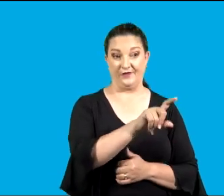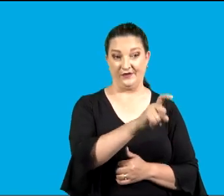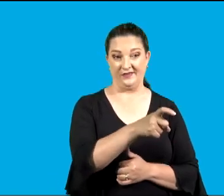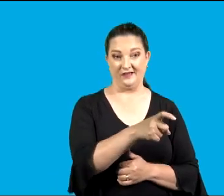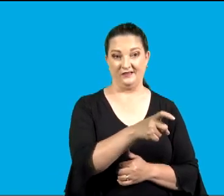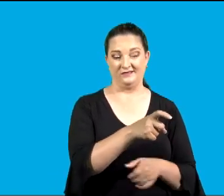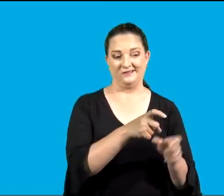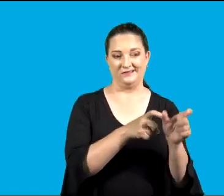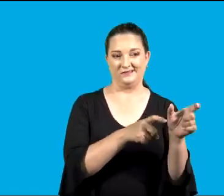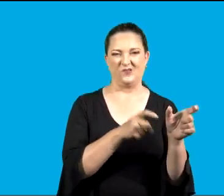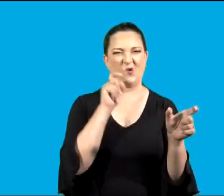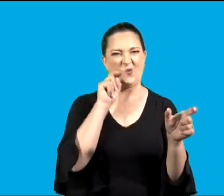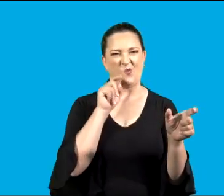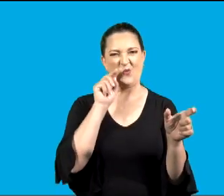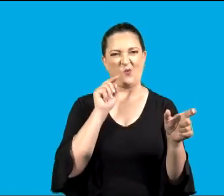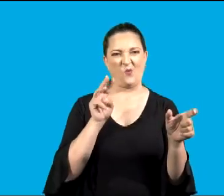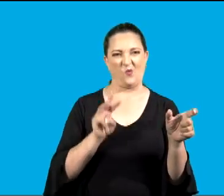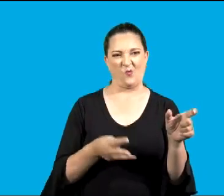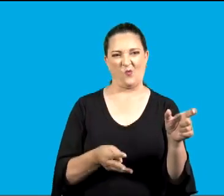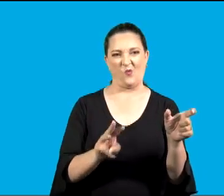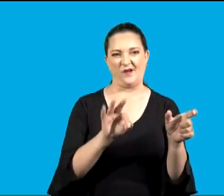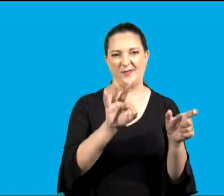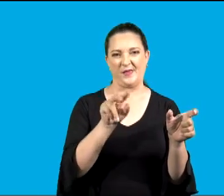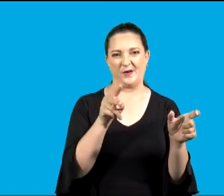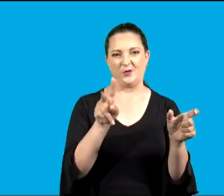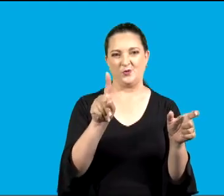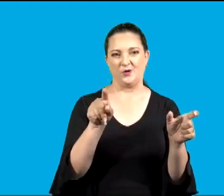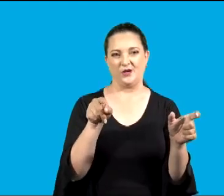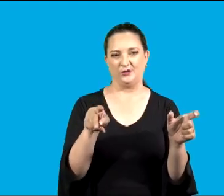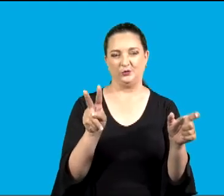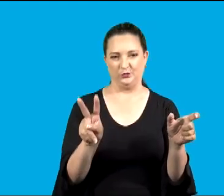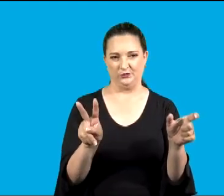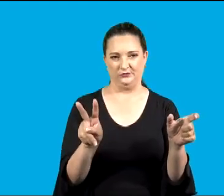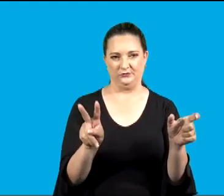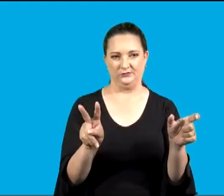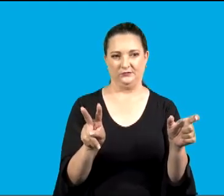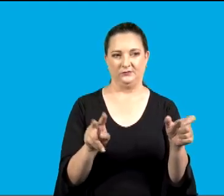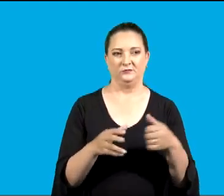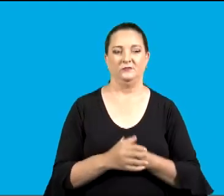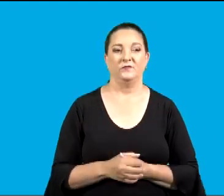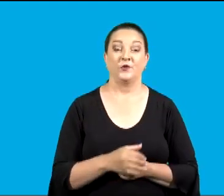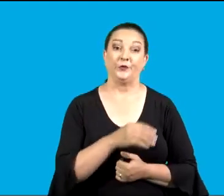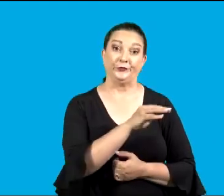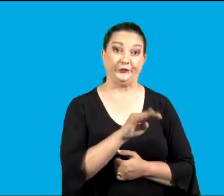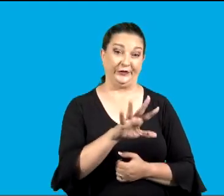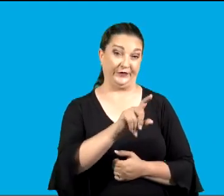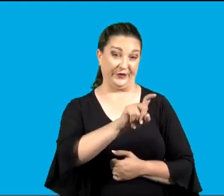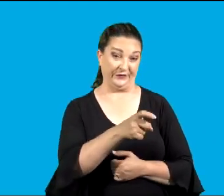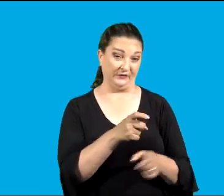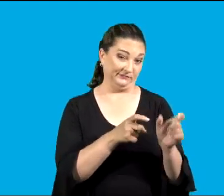allocated according to the old ratio. So, that means here, the amount we're given, the